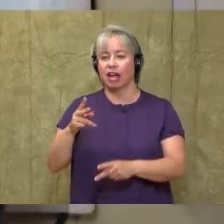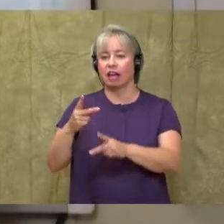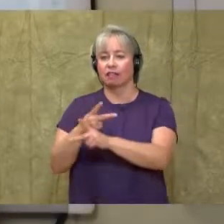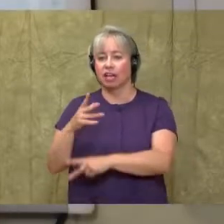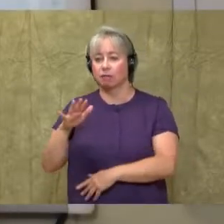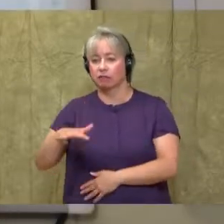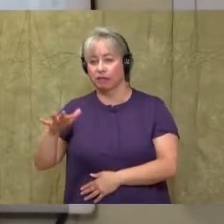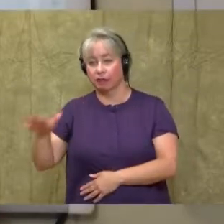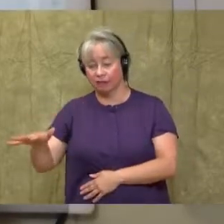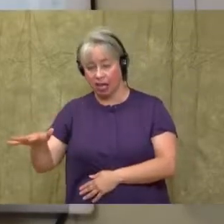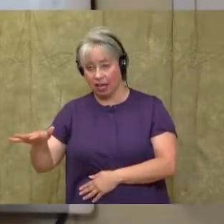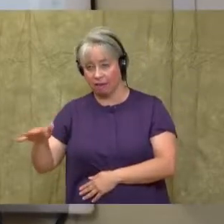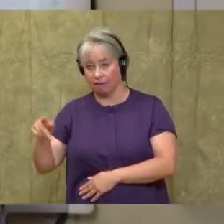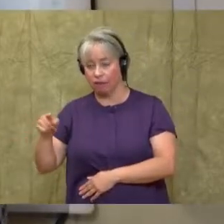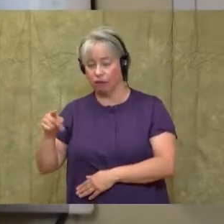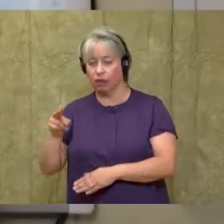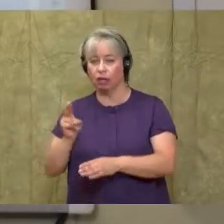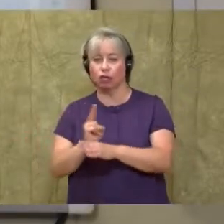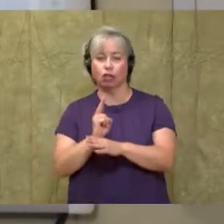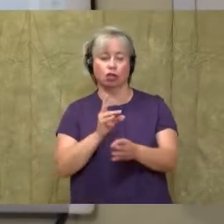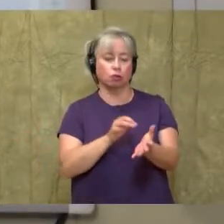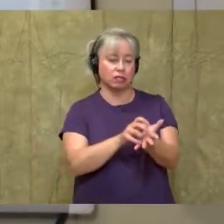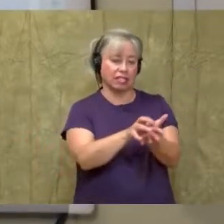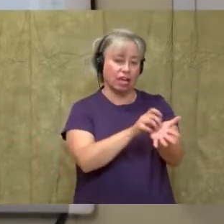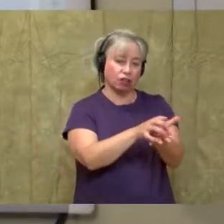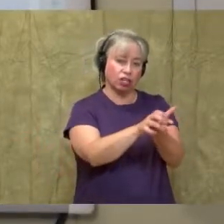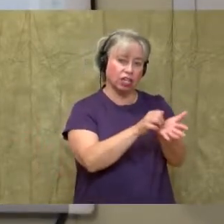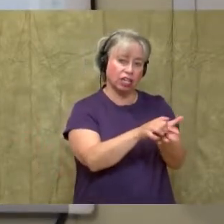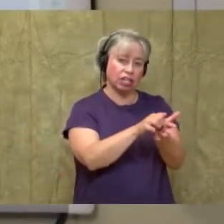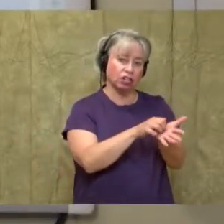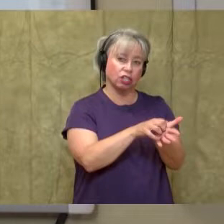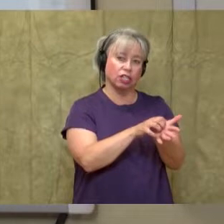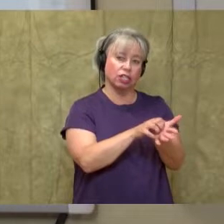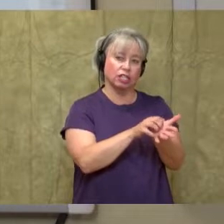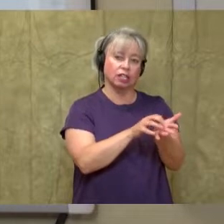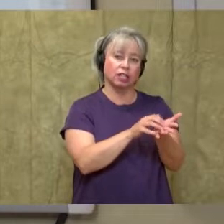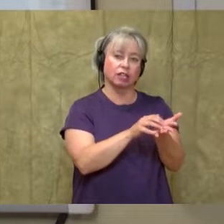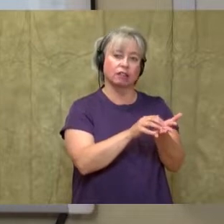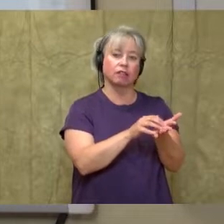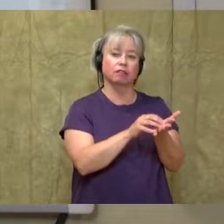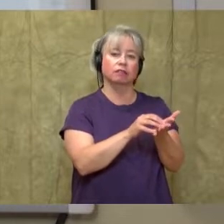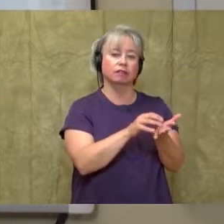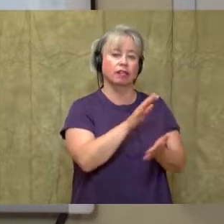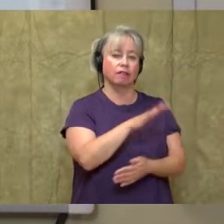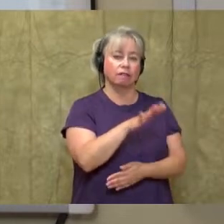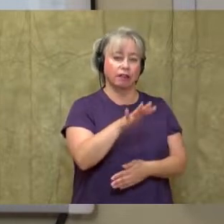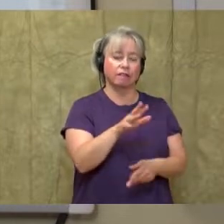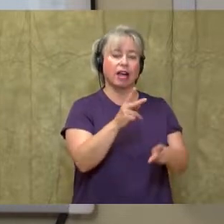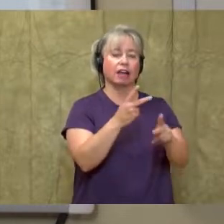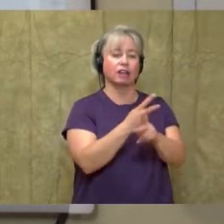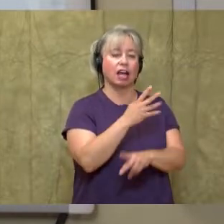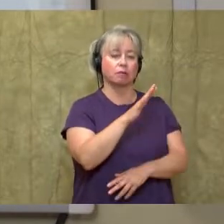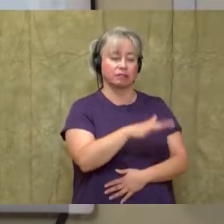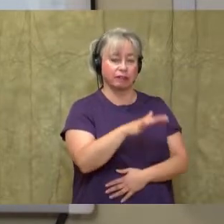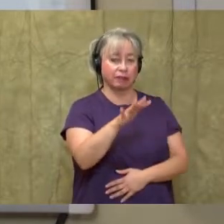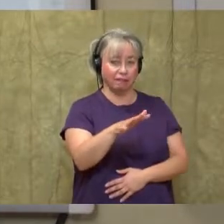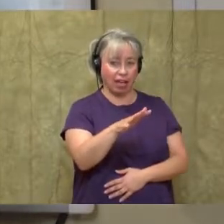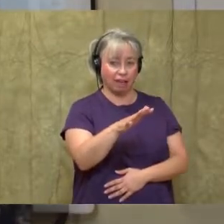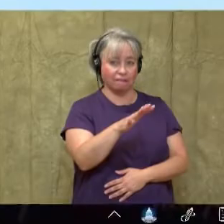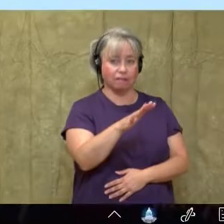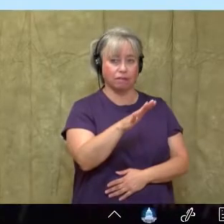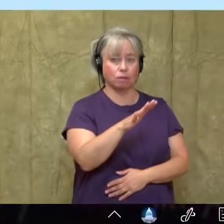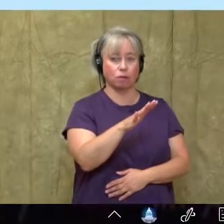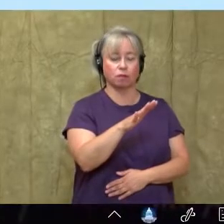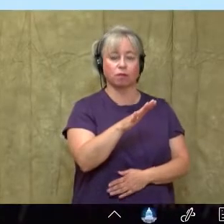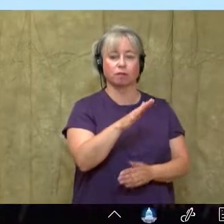is. So we're going to go back to our calculator, clear it out. 55 times 55,